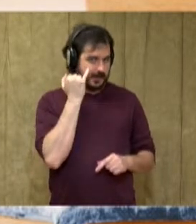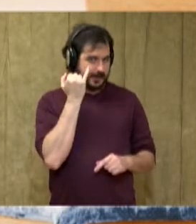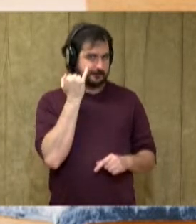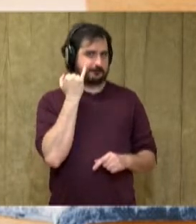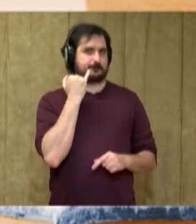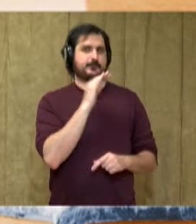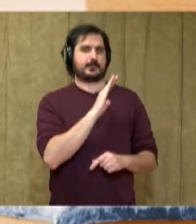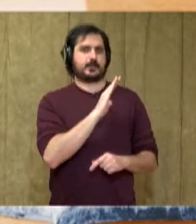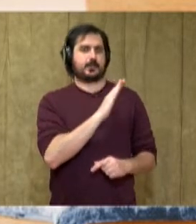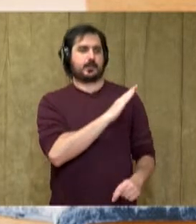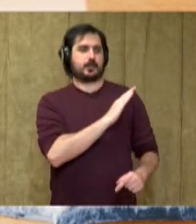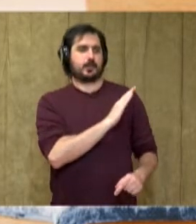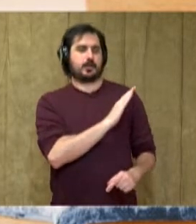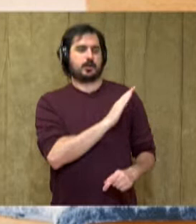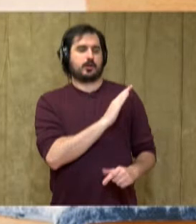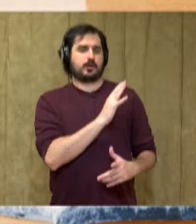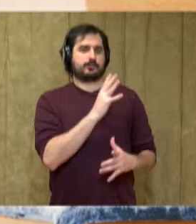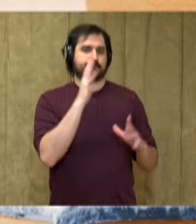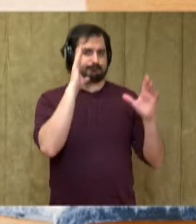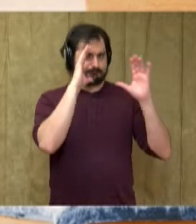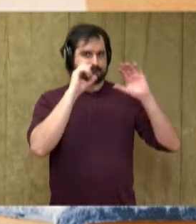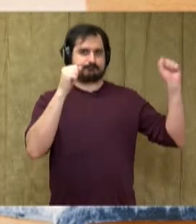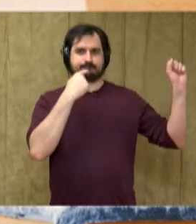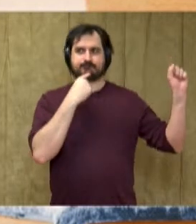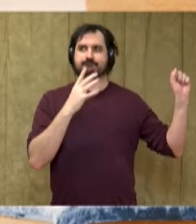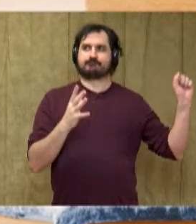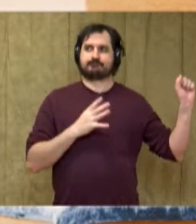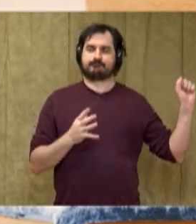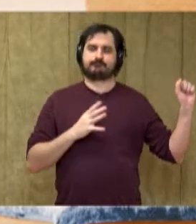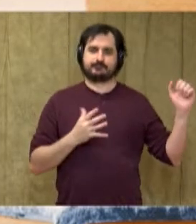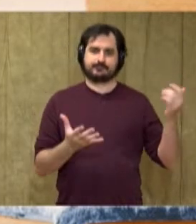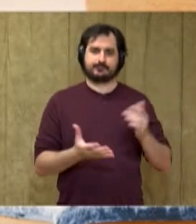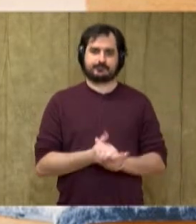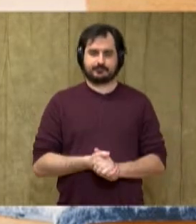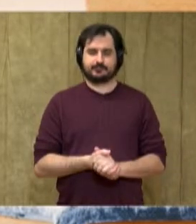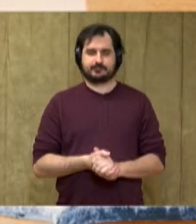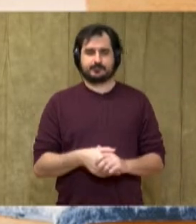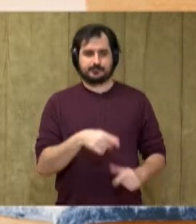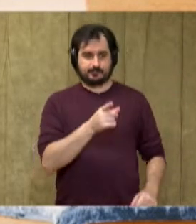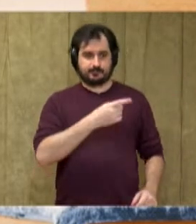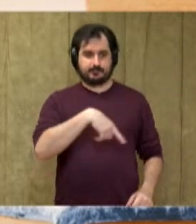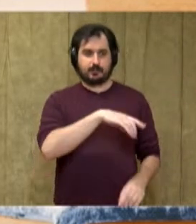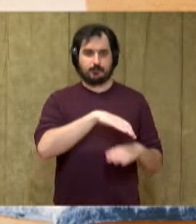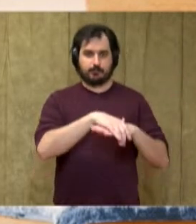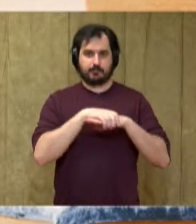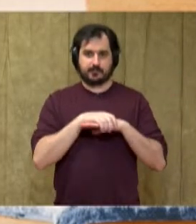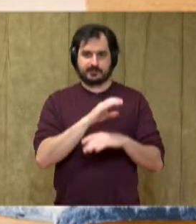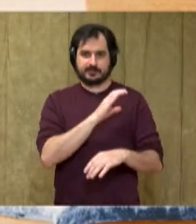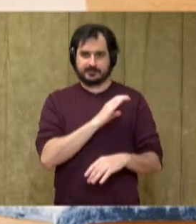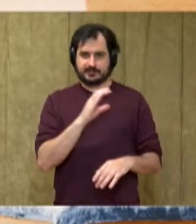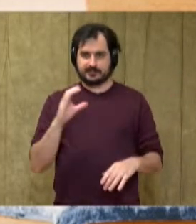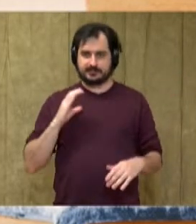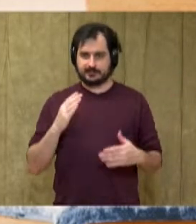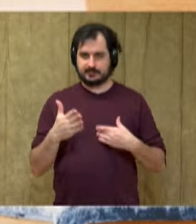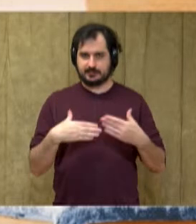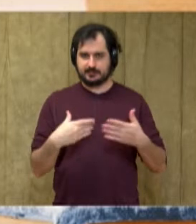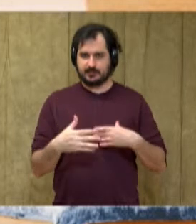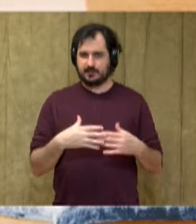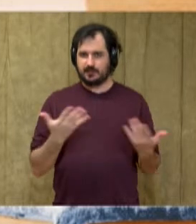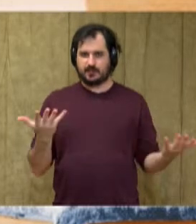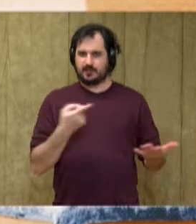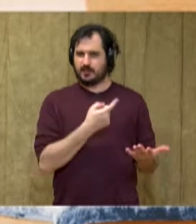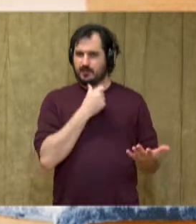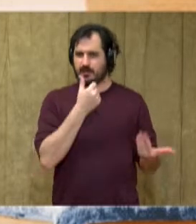law guaranteed them the rights of Englishmen. So where was their right to have representation who could